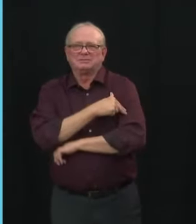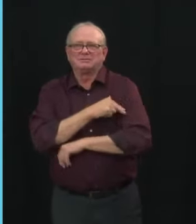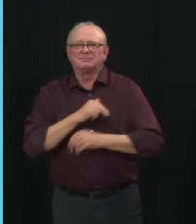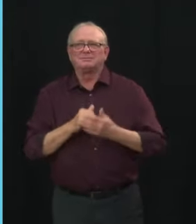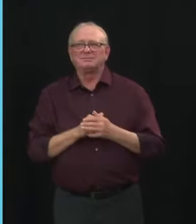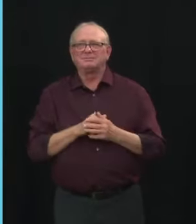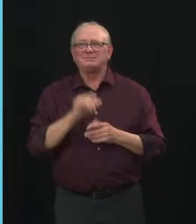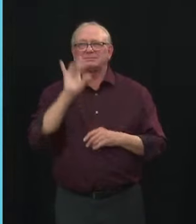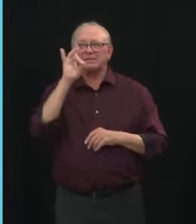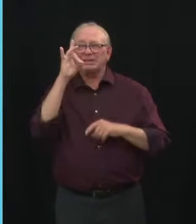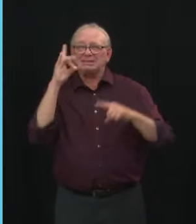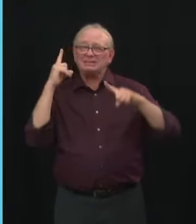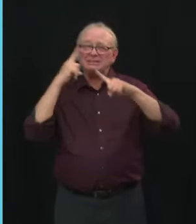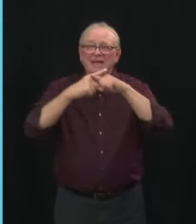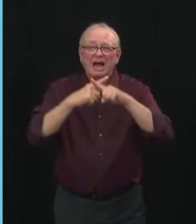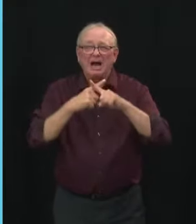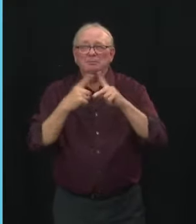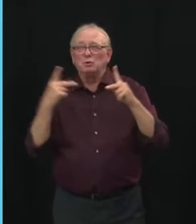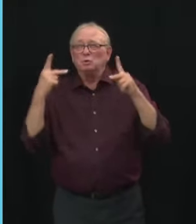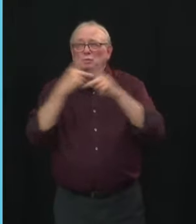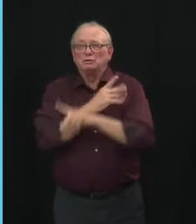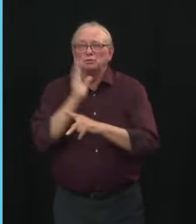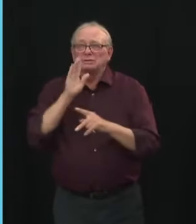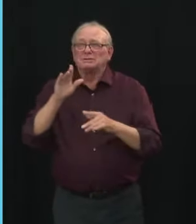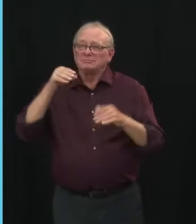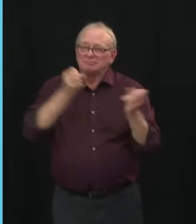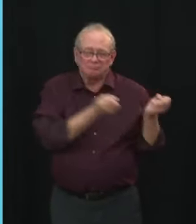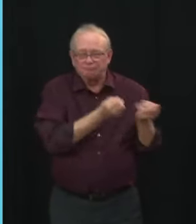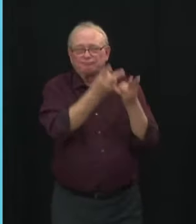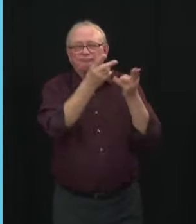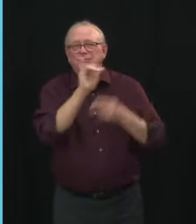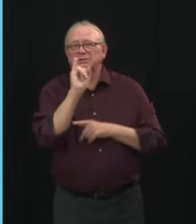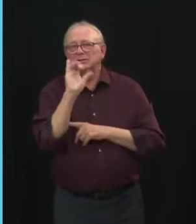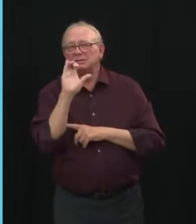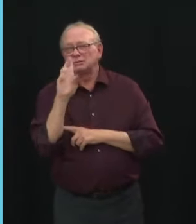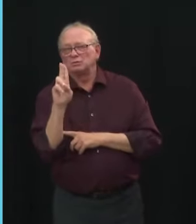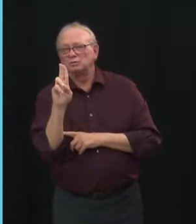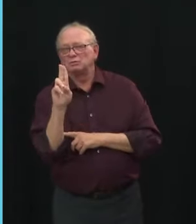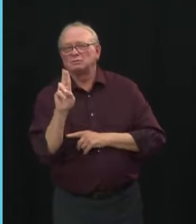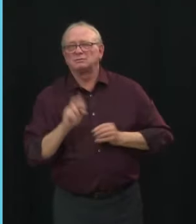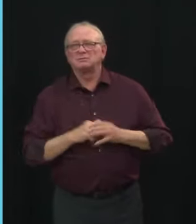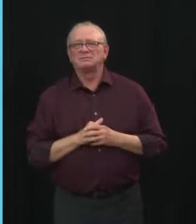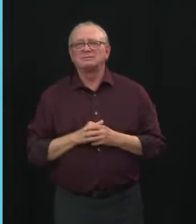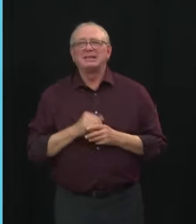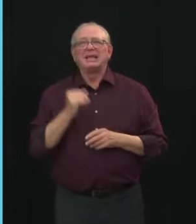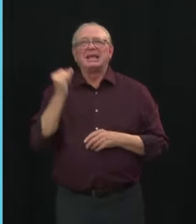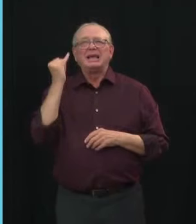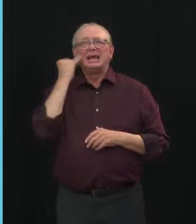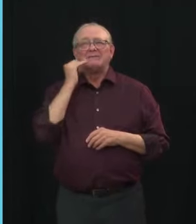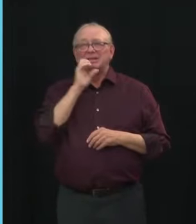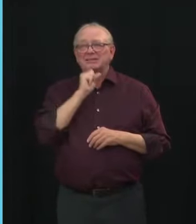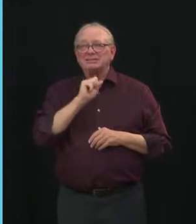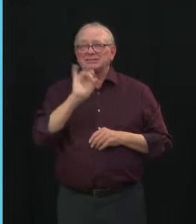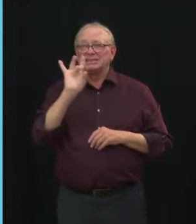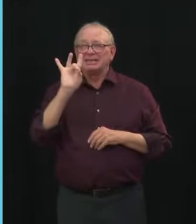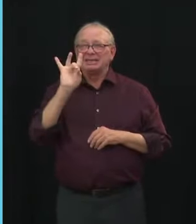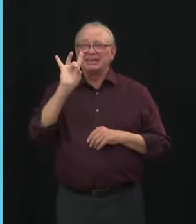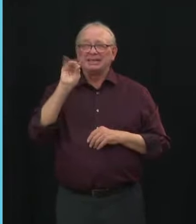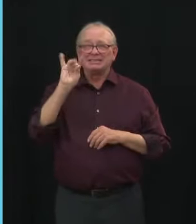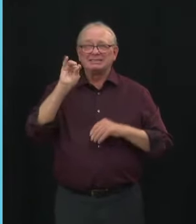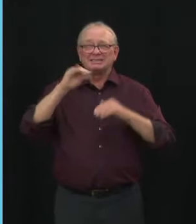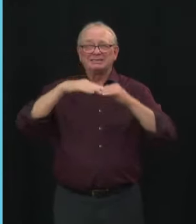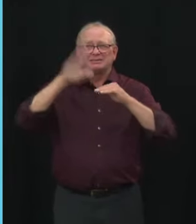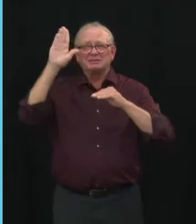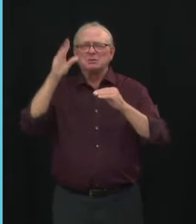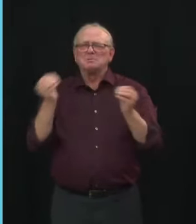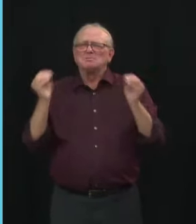had 3 doses of vaccine. For those age 80 and older, in whom the risk of severe outcomes is